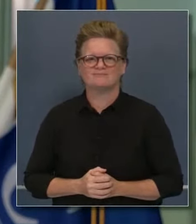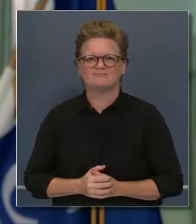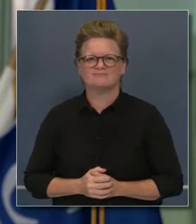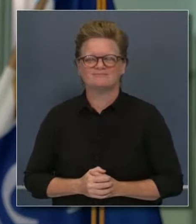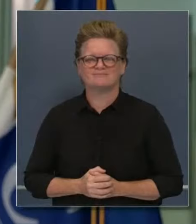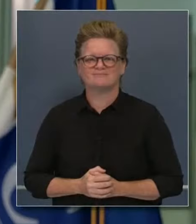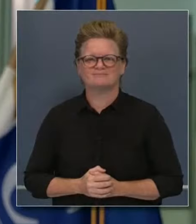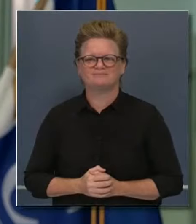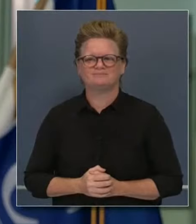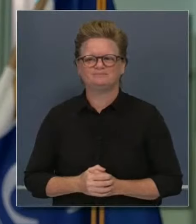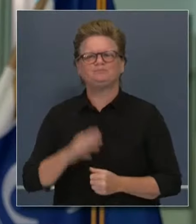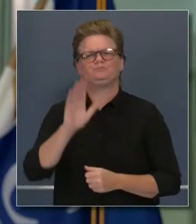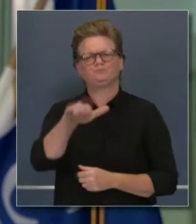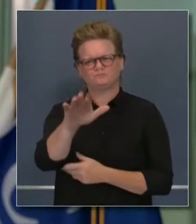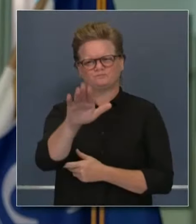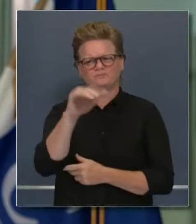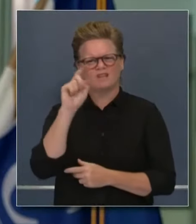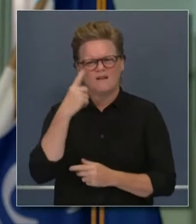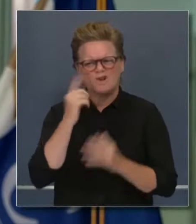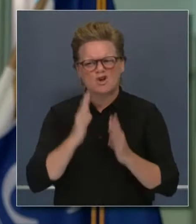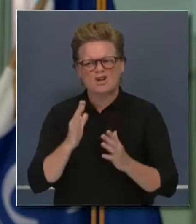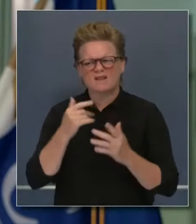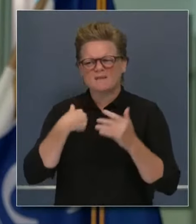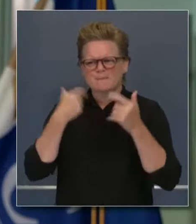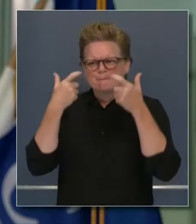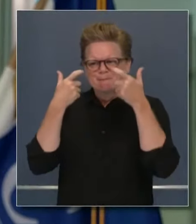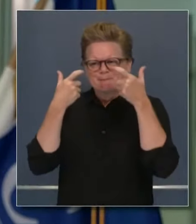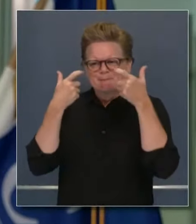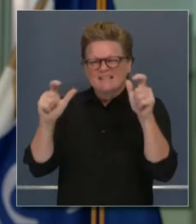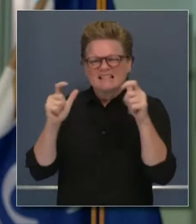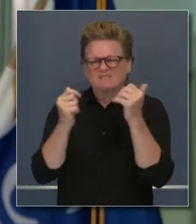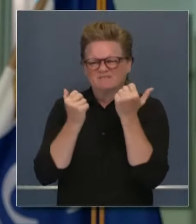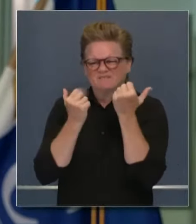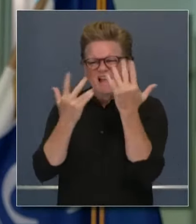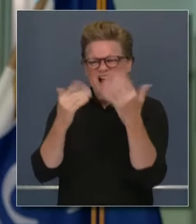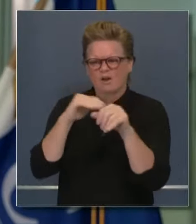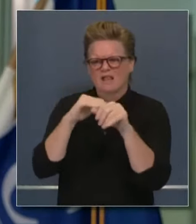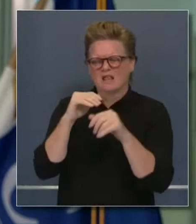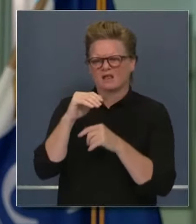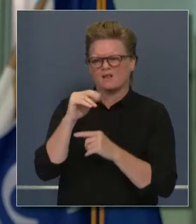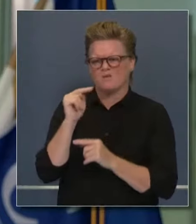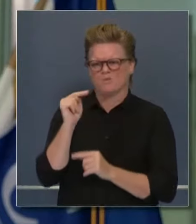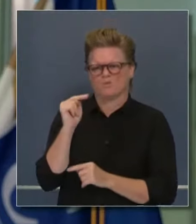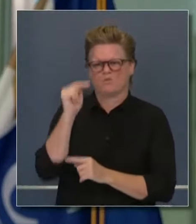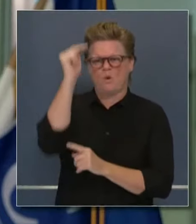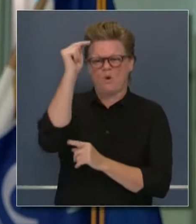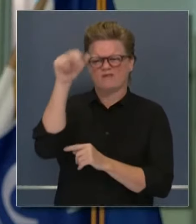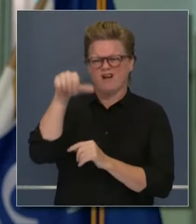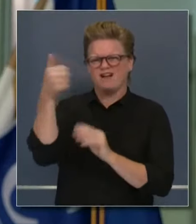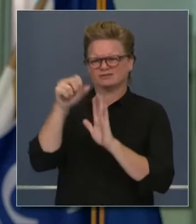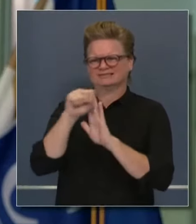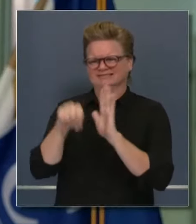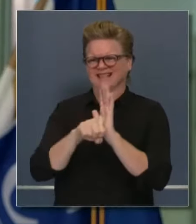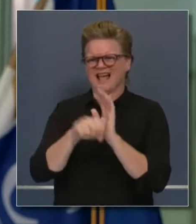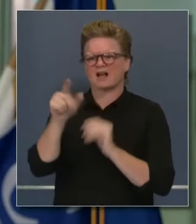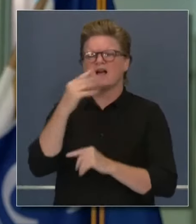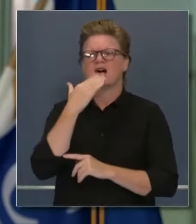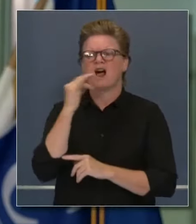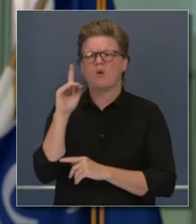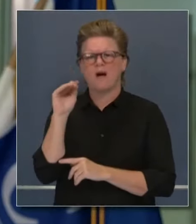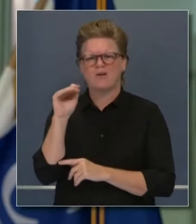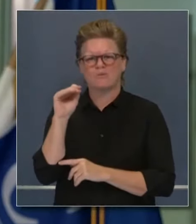Governor, there are now major fires in the Pacific Northwest and Colorado. California has about 24 major fires, and the traditional worst